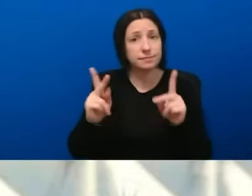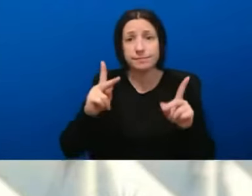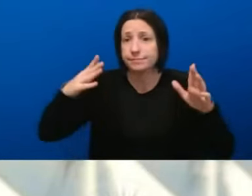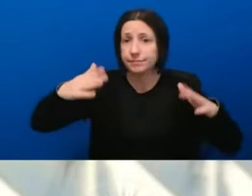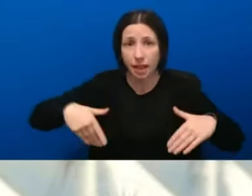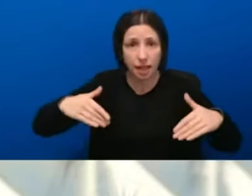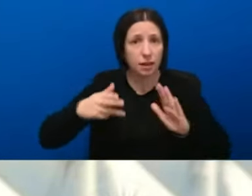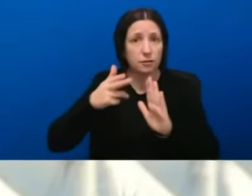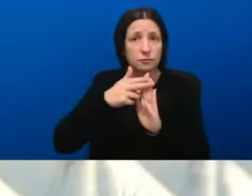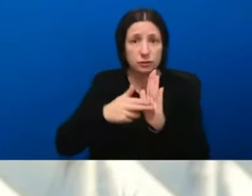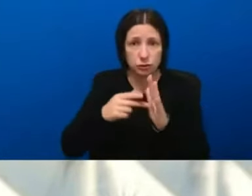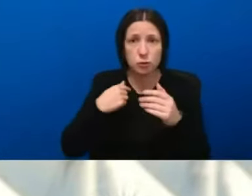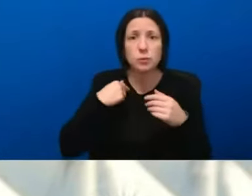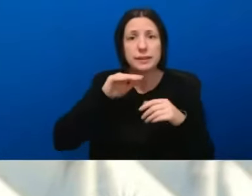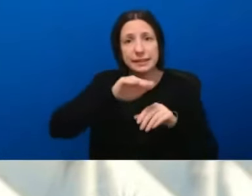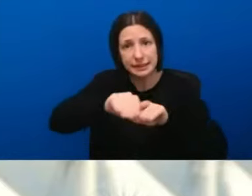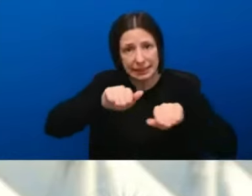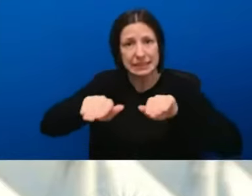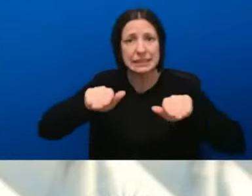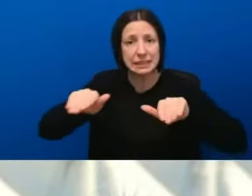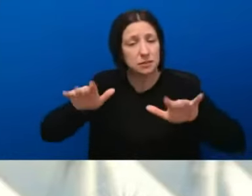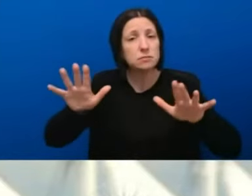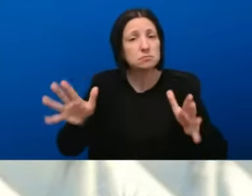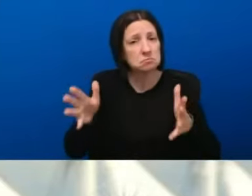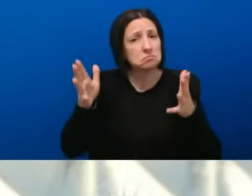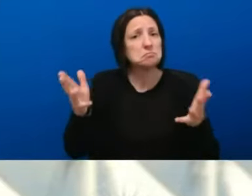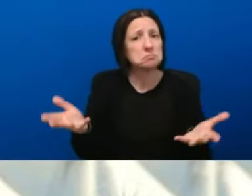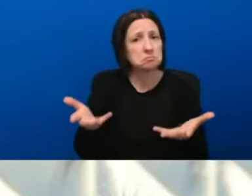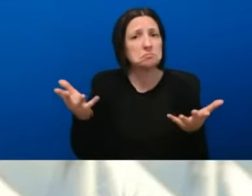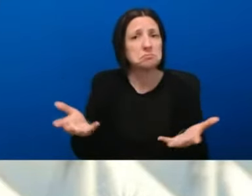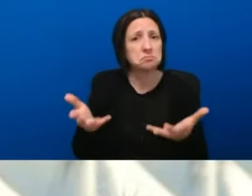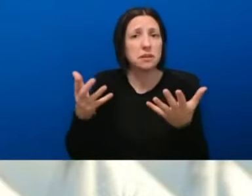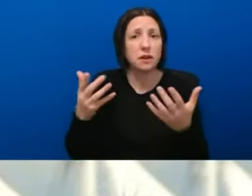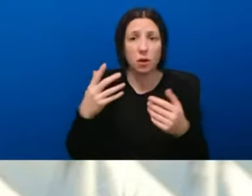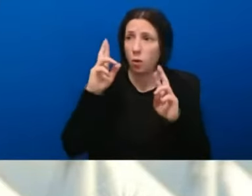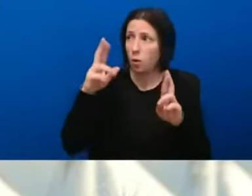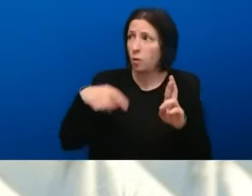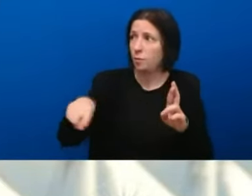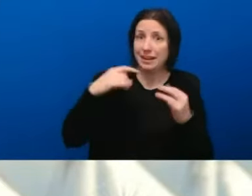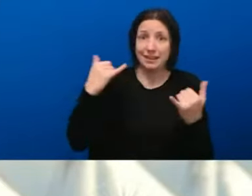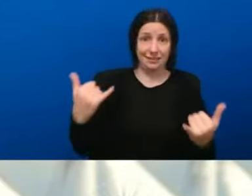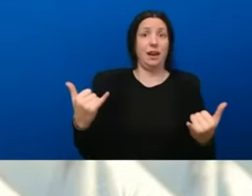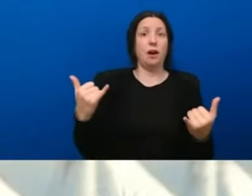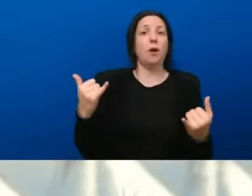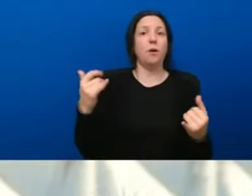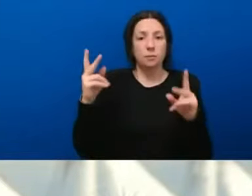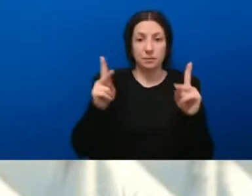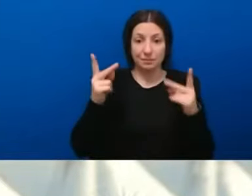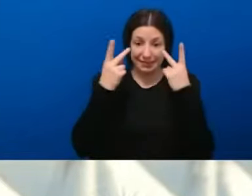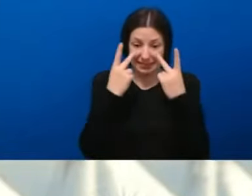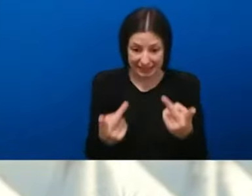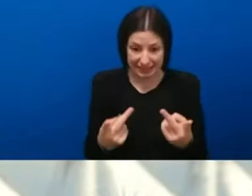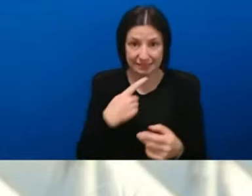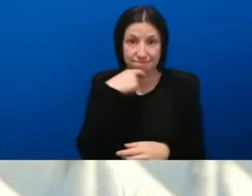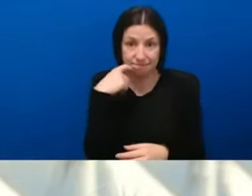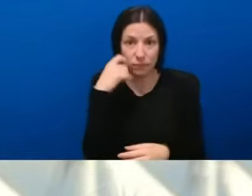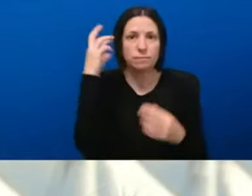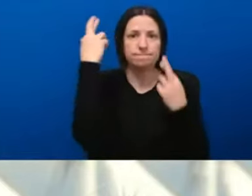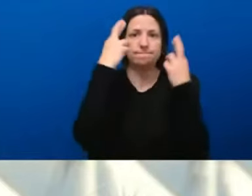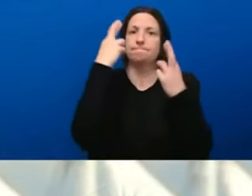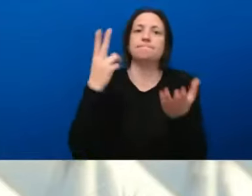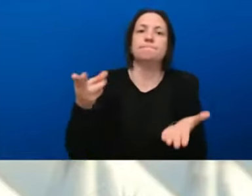there are those who have yet to register, and we're optimistic that the circumstances now will encourage people to